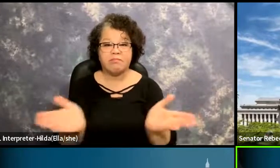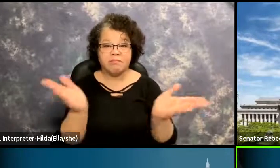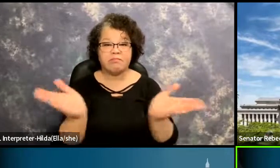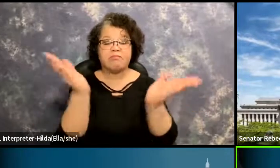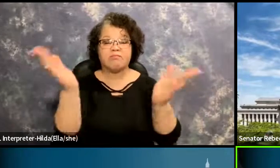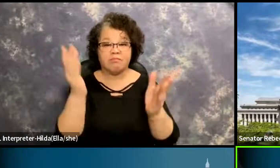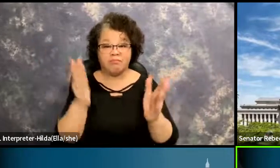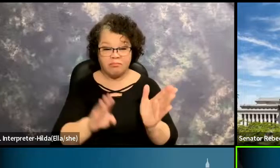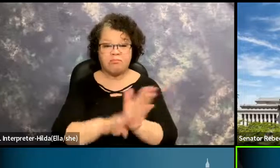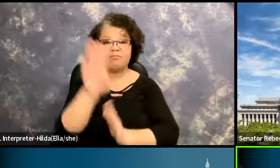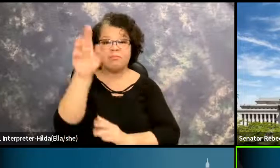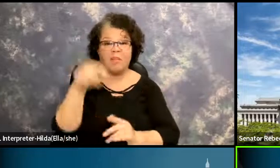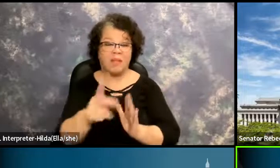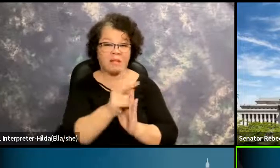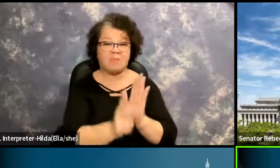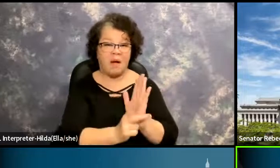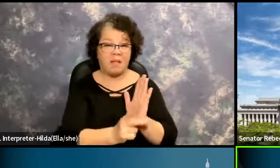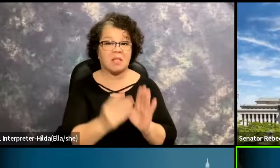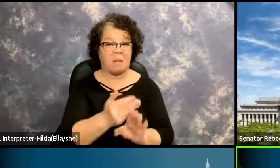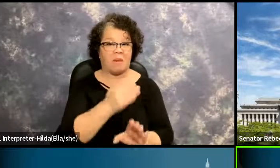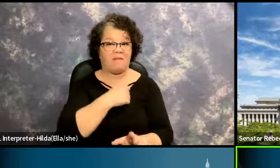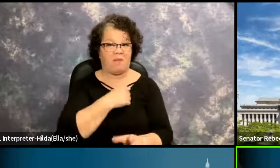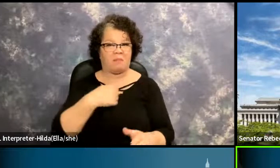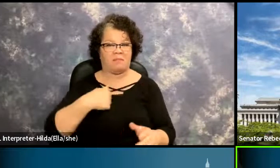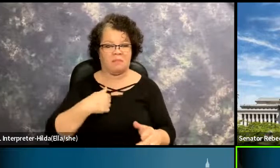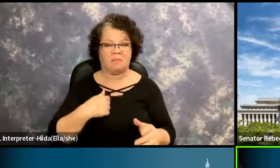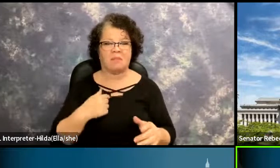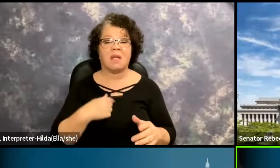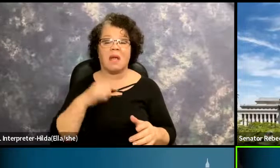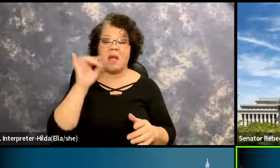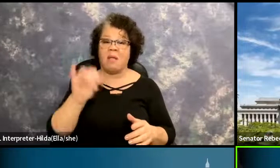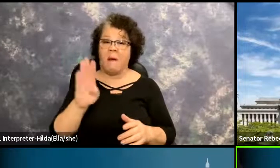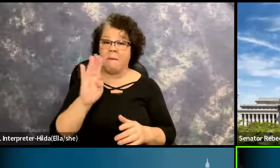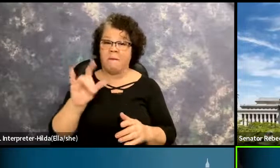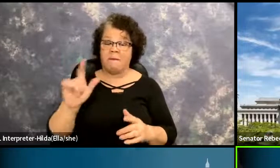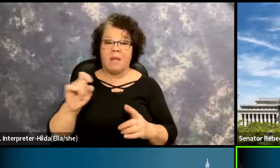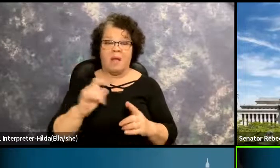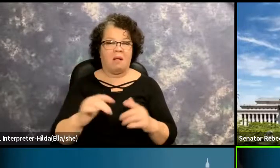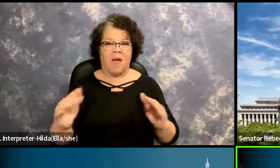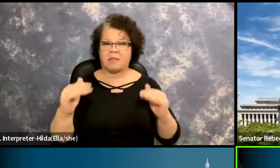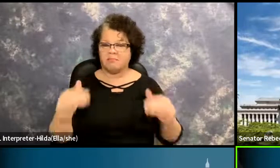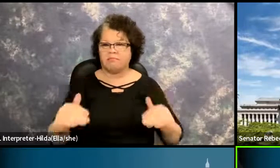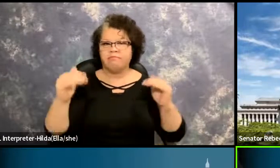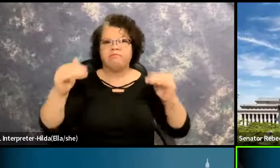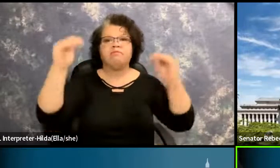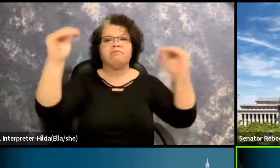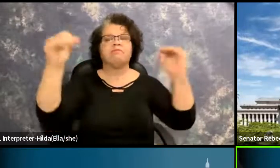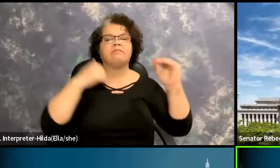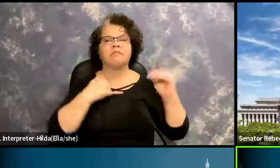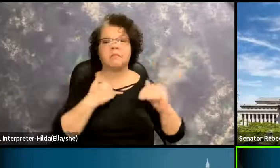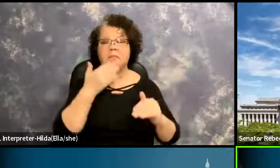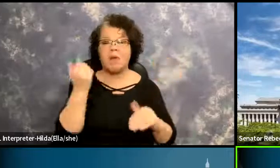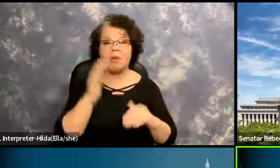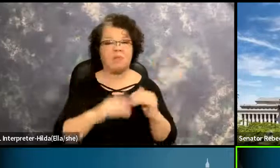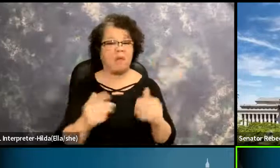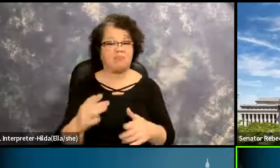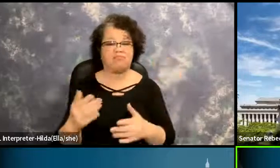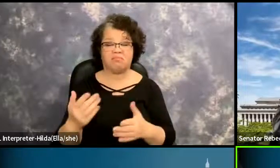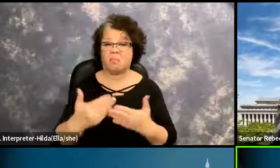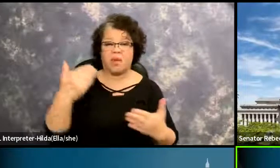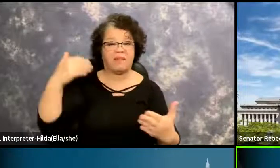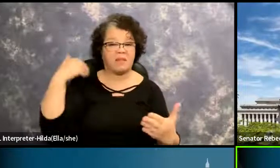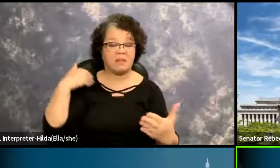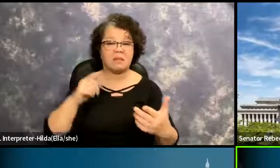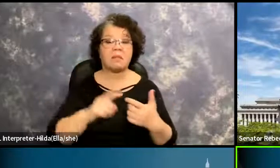this capacity. And we took this bill further than it had ever been previously. We had, again this year,